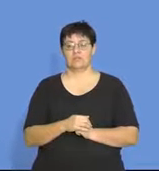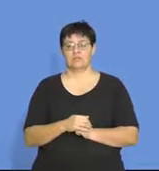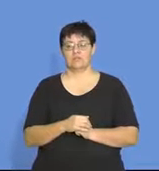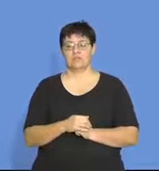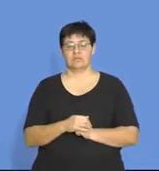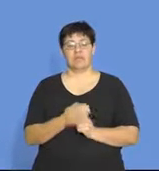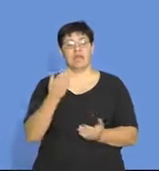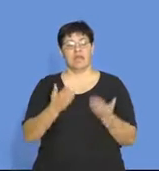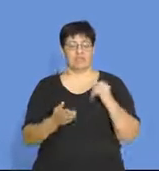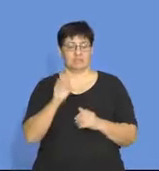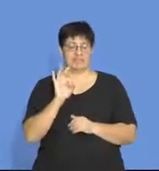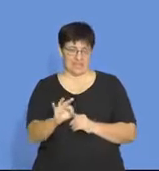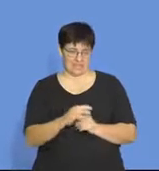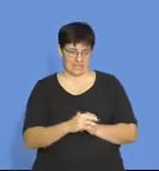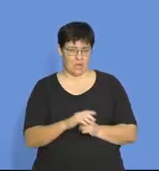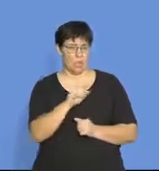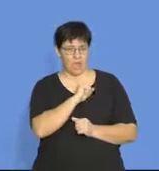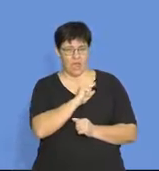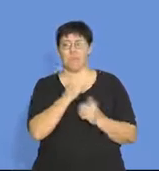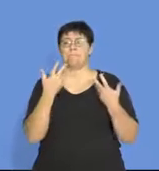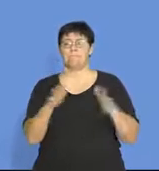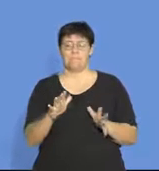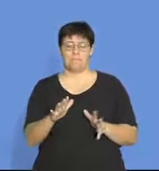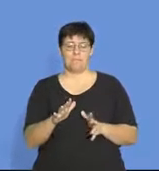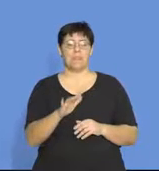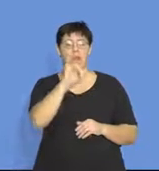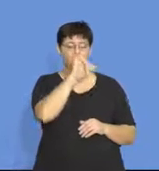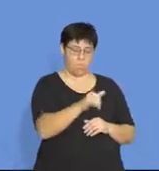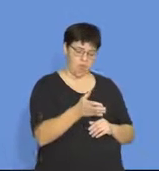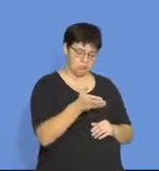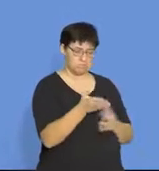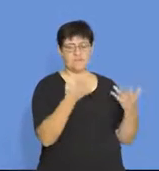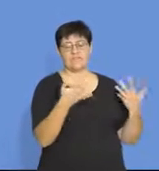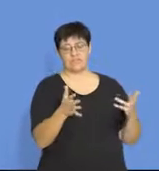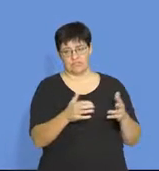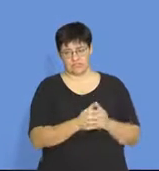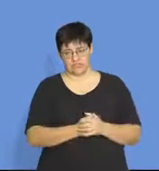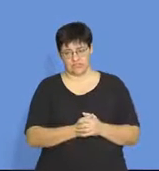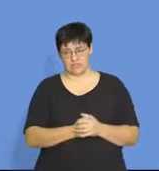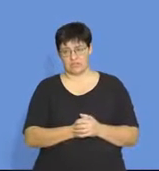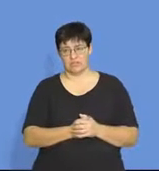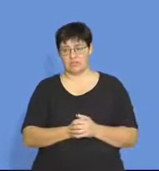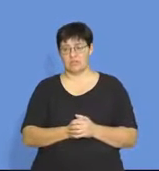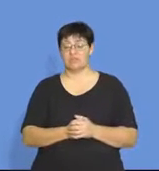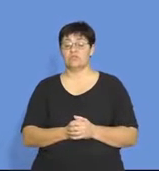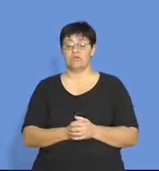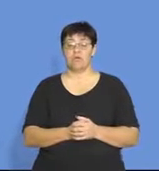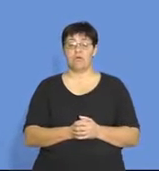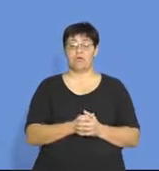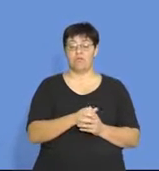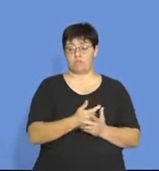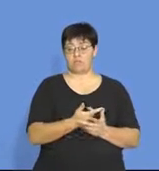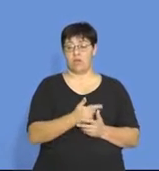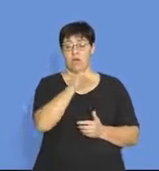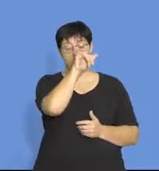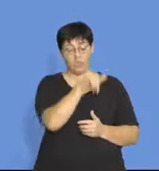just going to use equation 3 because already it has y as the subject of the formula. So for x as equal to